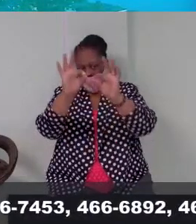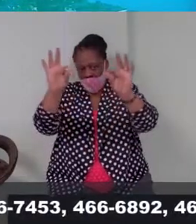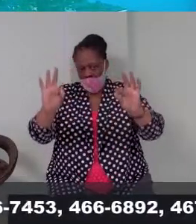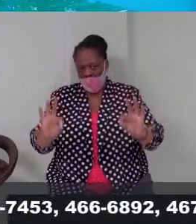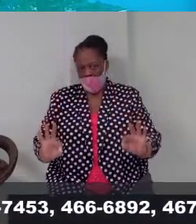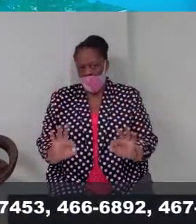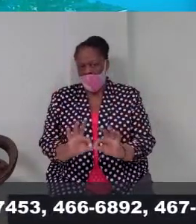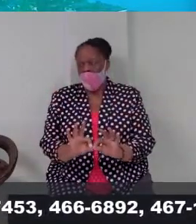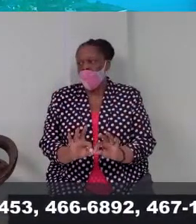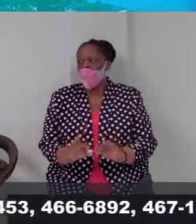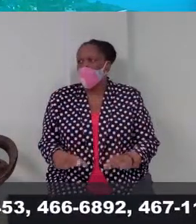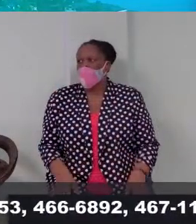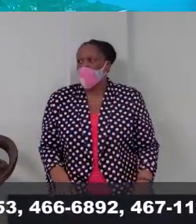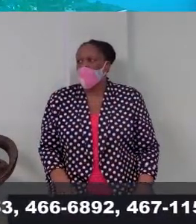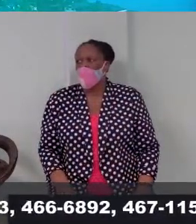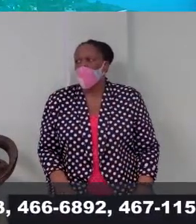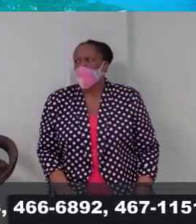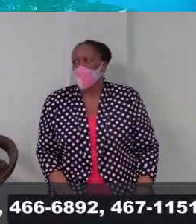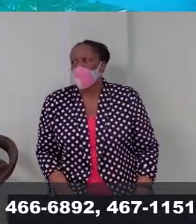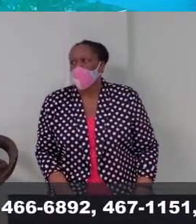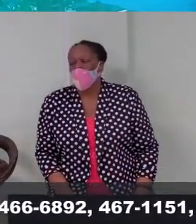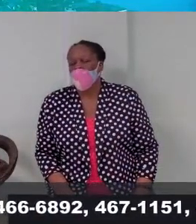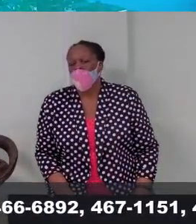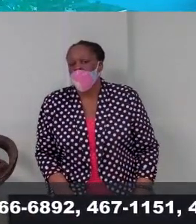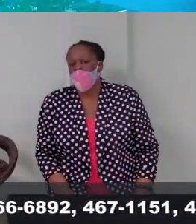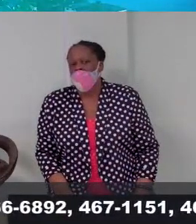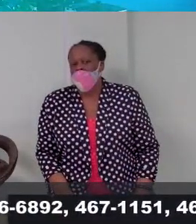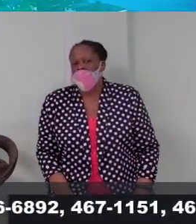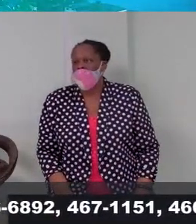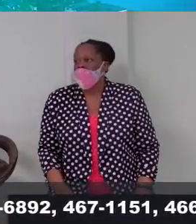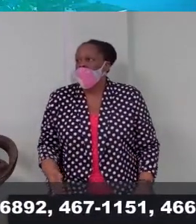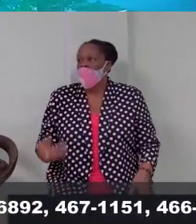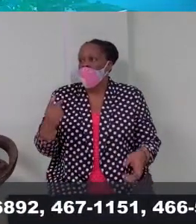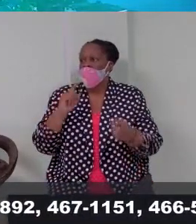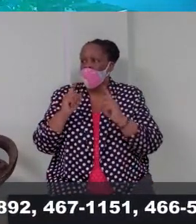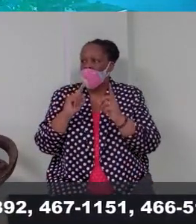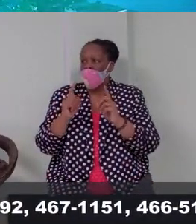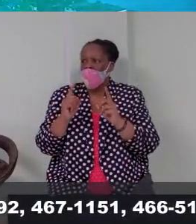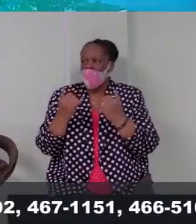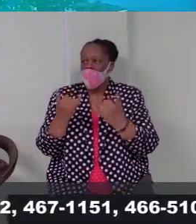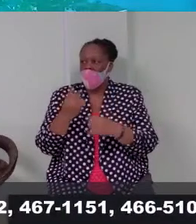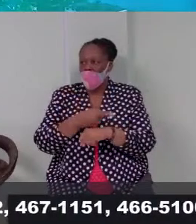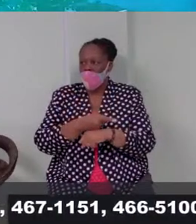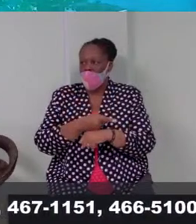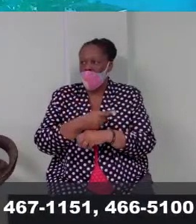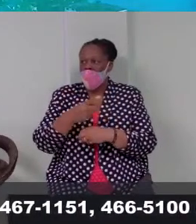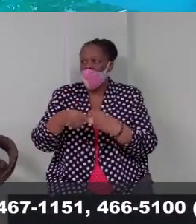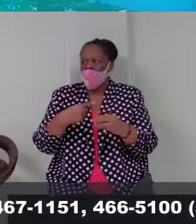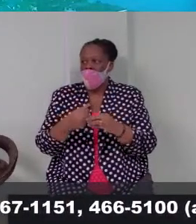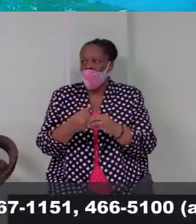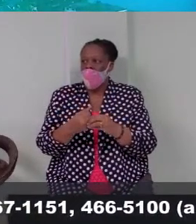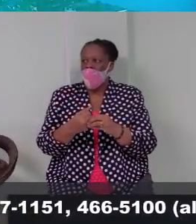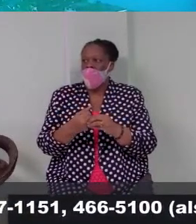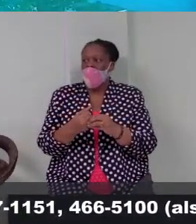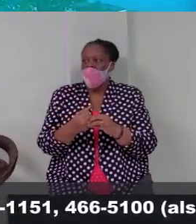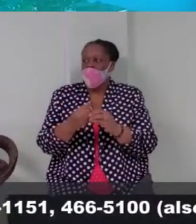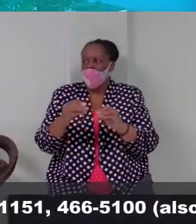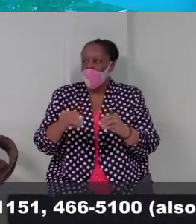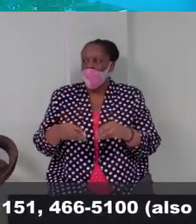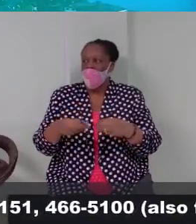Just before I go into my presentation this afternoon will be based on the launching or the introduction of